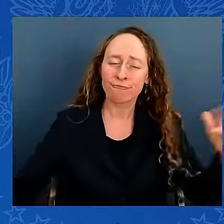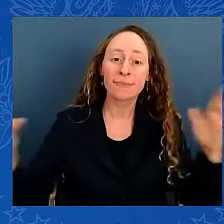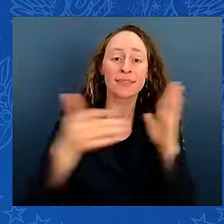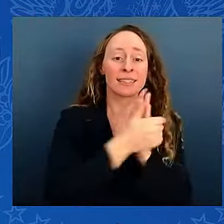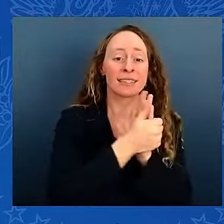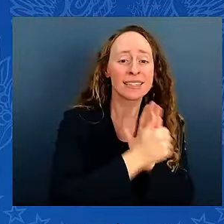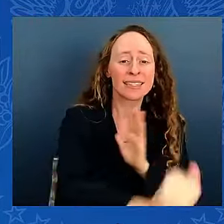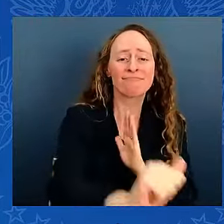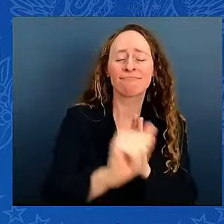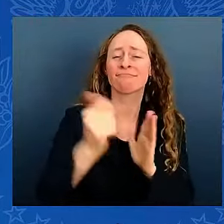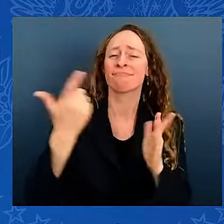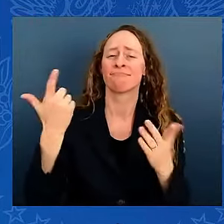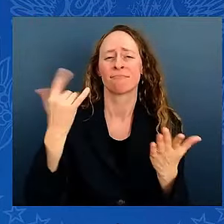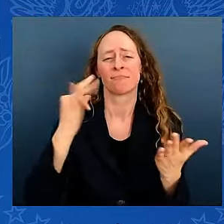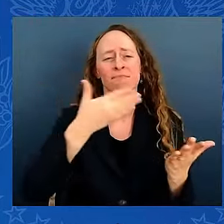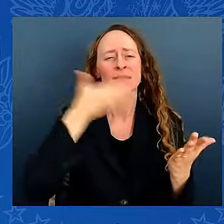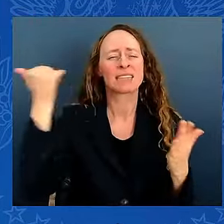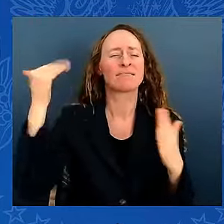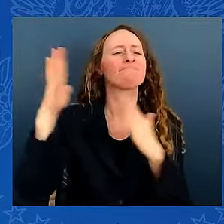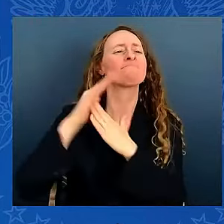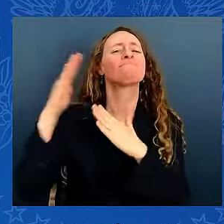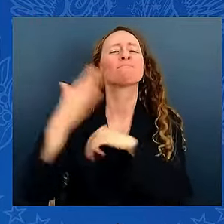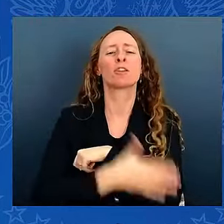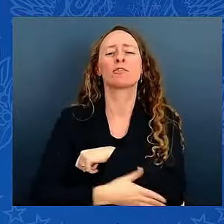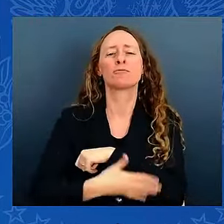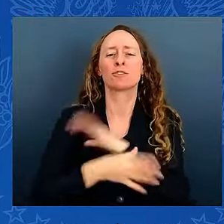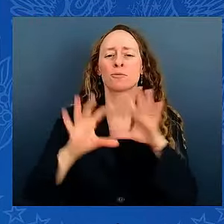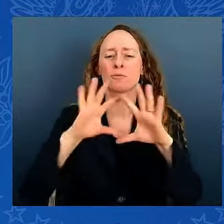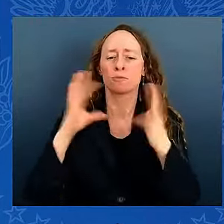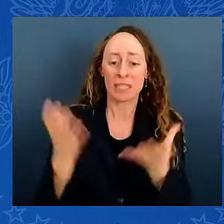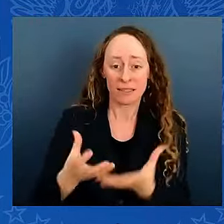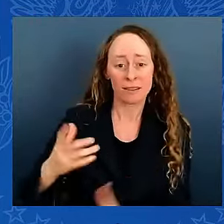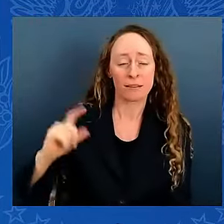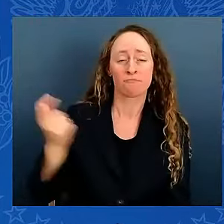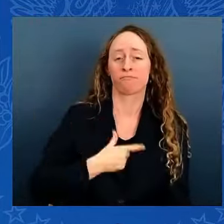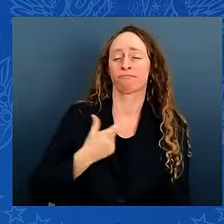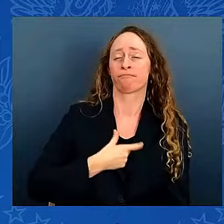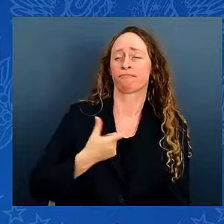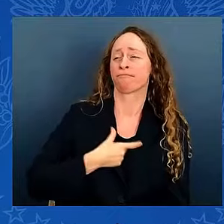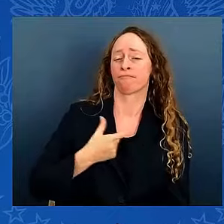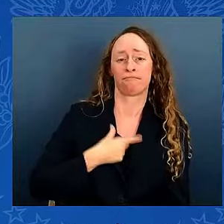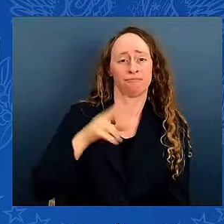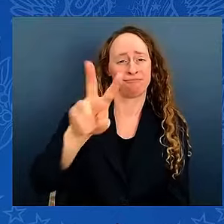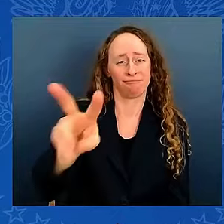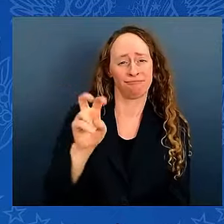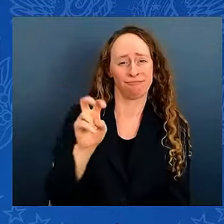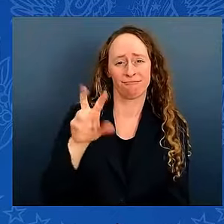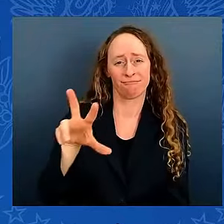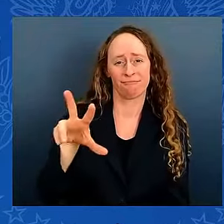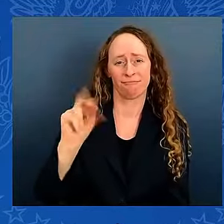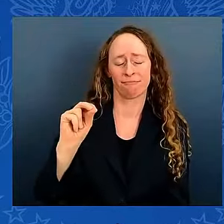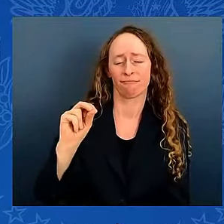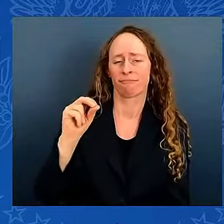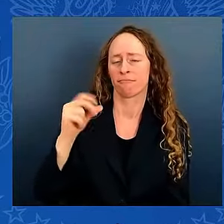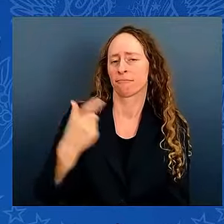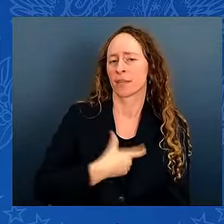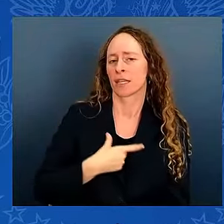230 total medals won at this year's Olympic and Paralympic Games to finish atop of overall medal count,